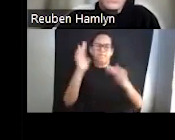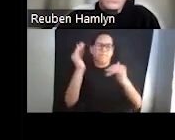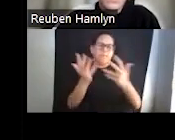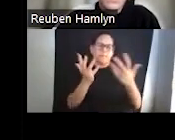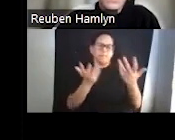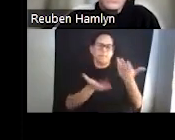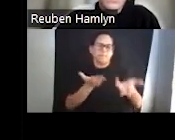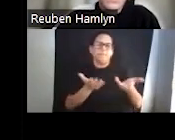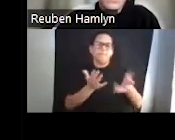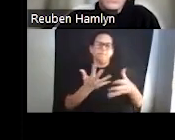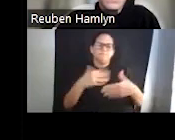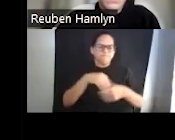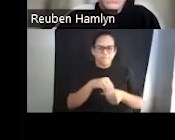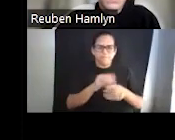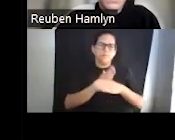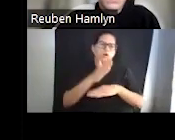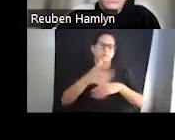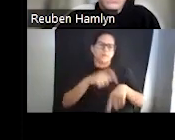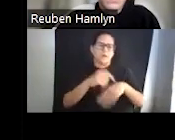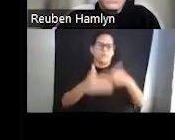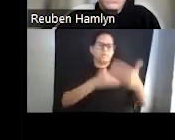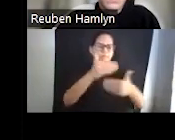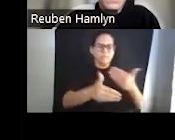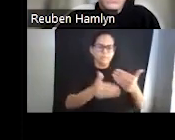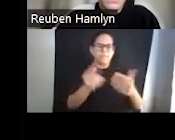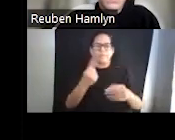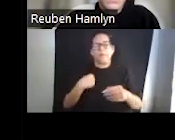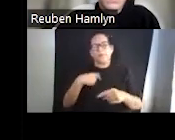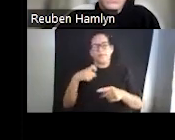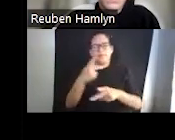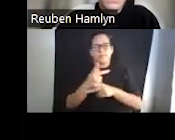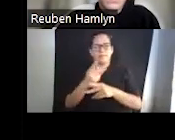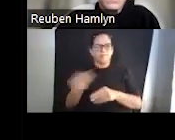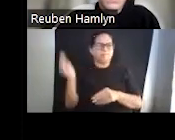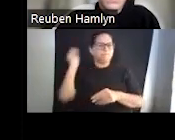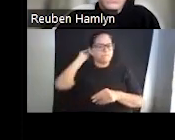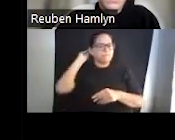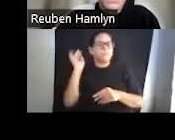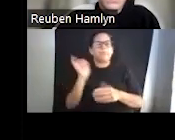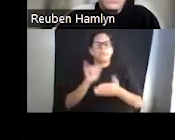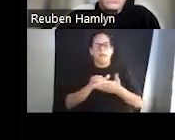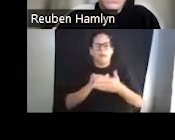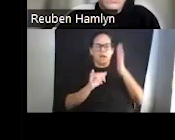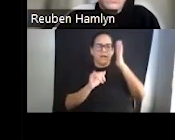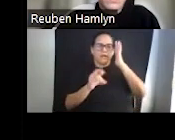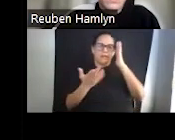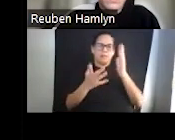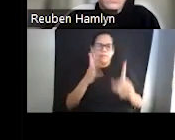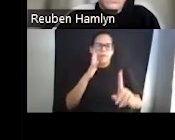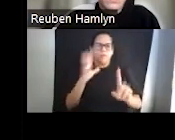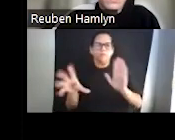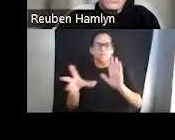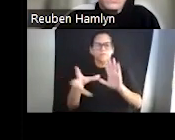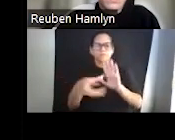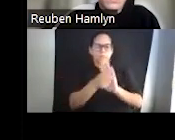also evolve over time, right? So I think something that we need to take into account as well is that you may capture in